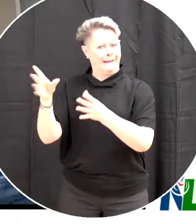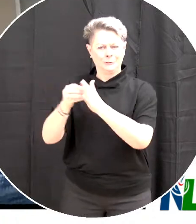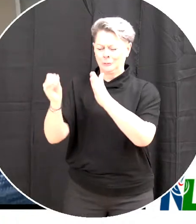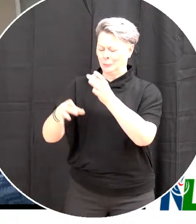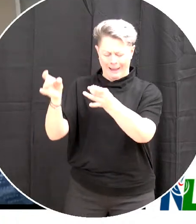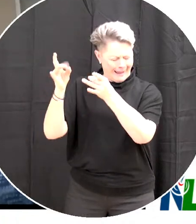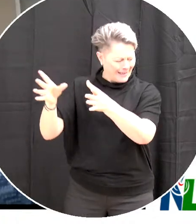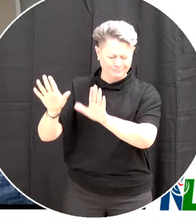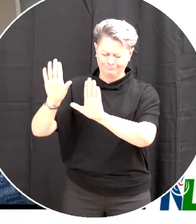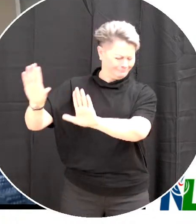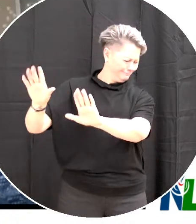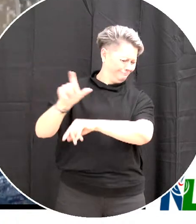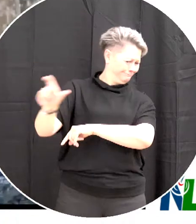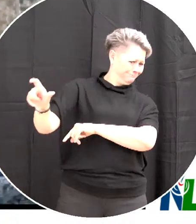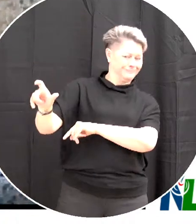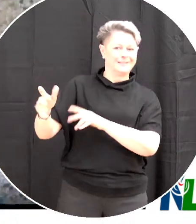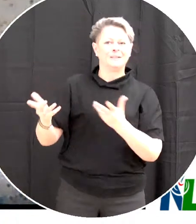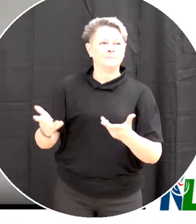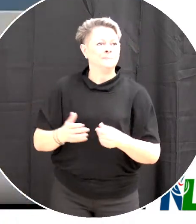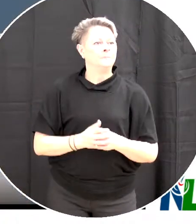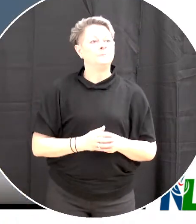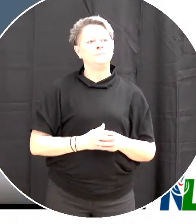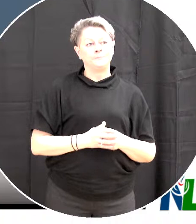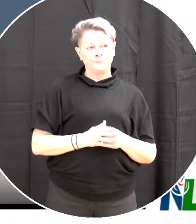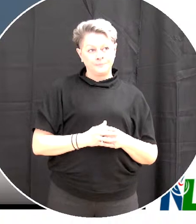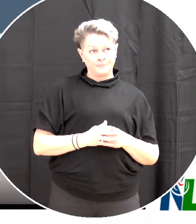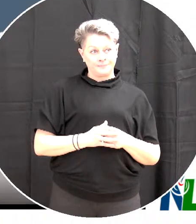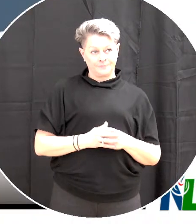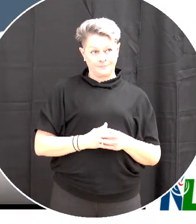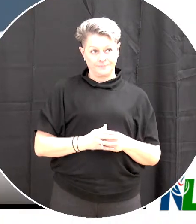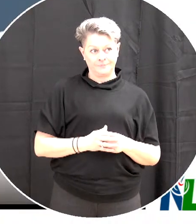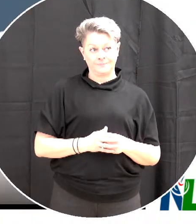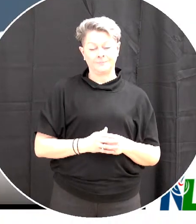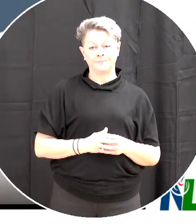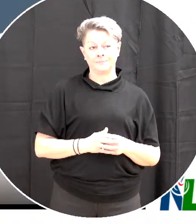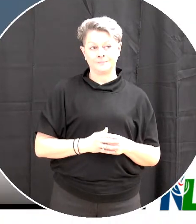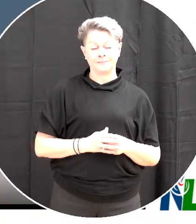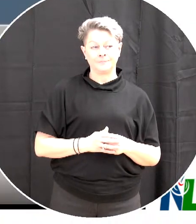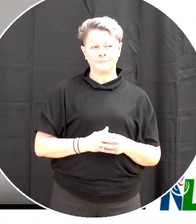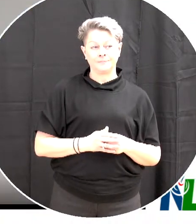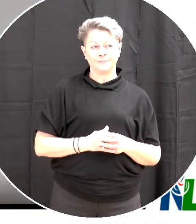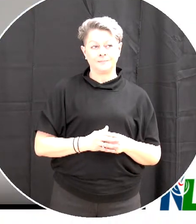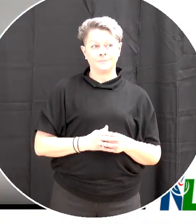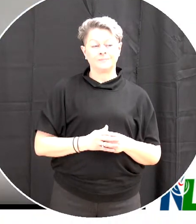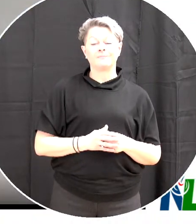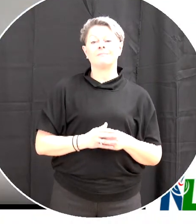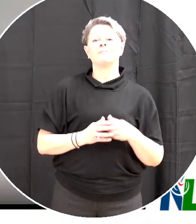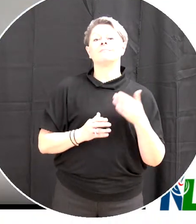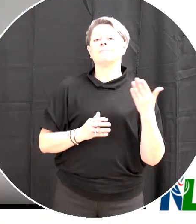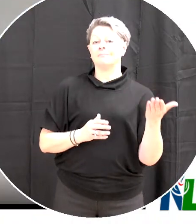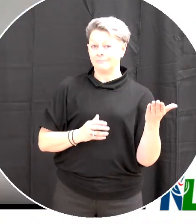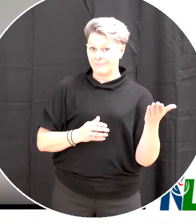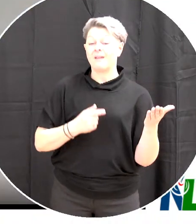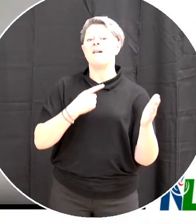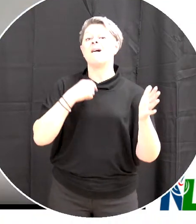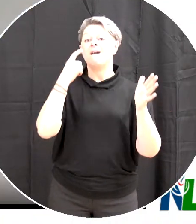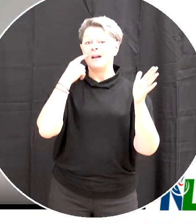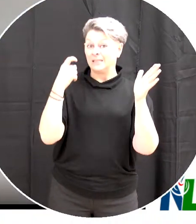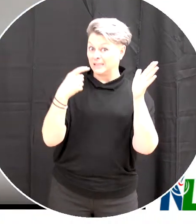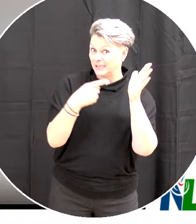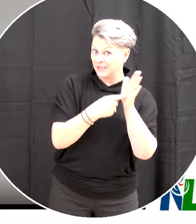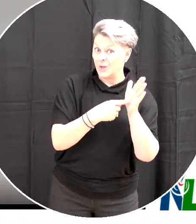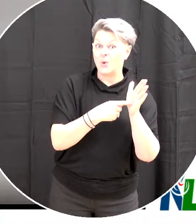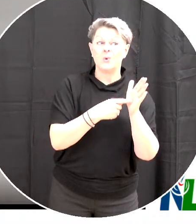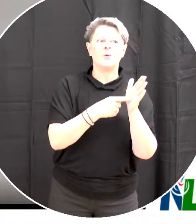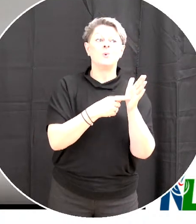it's better to have them here. Now, whether or not they're active participants or not, right? Now, I mean, keeping it real, I have noticed a slight decline